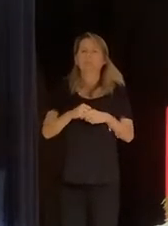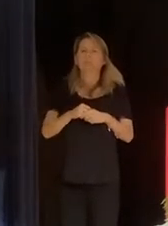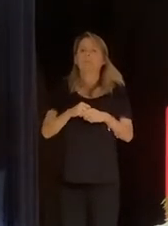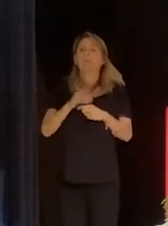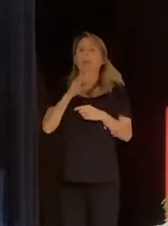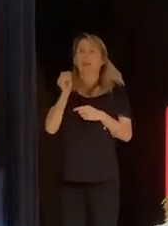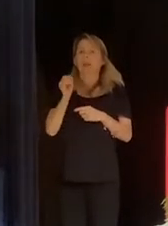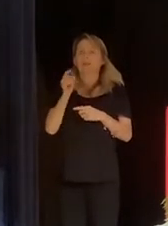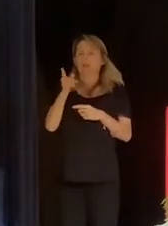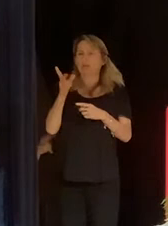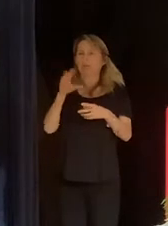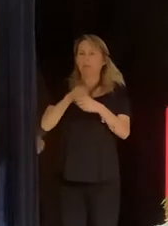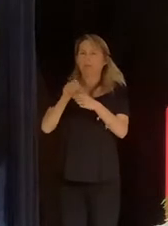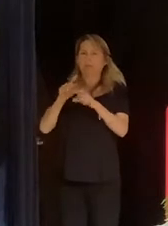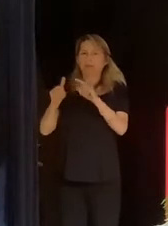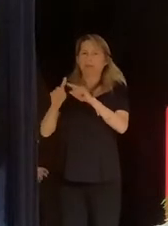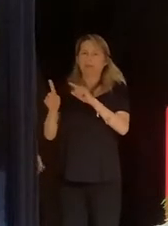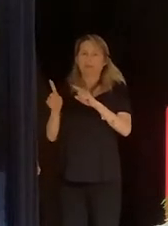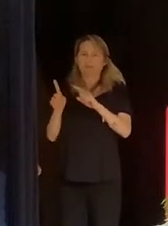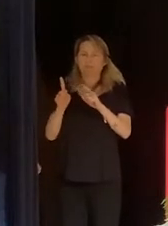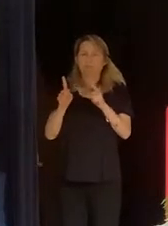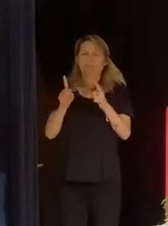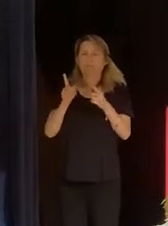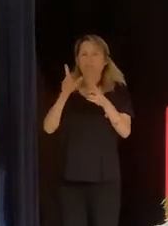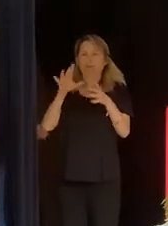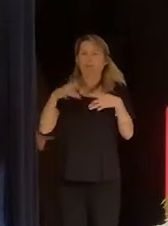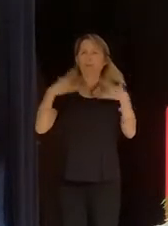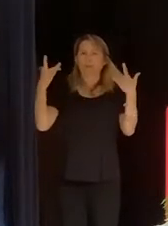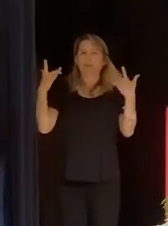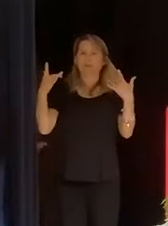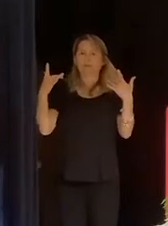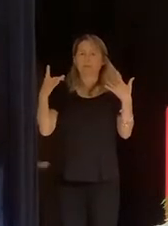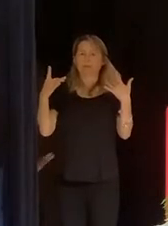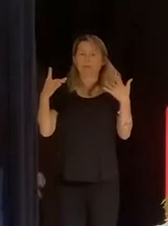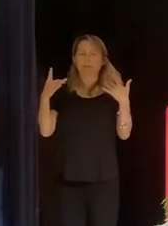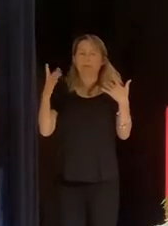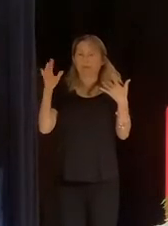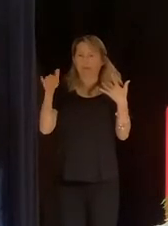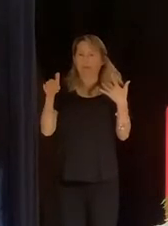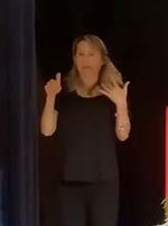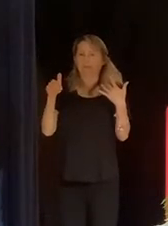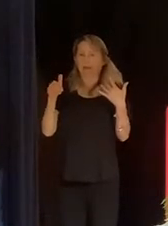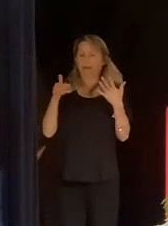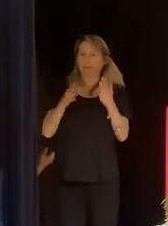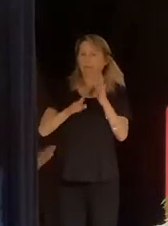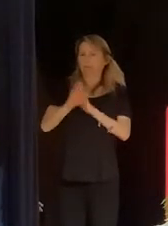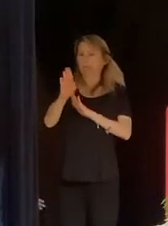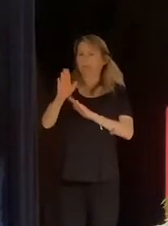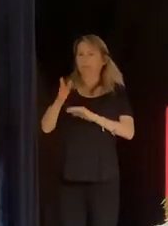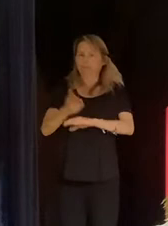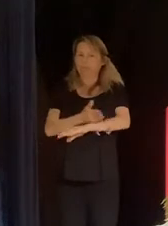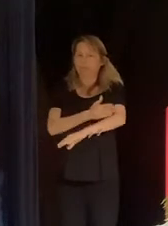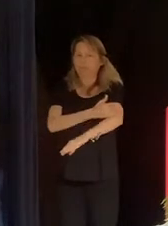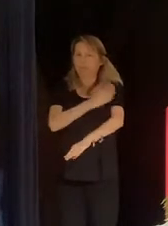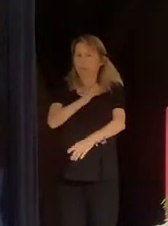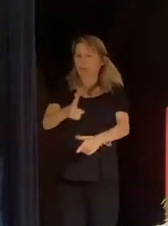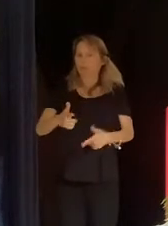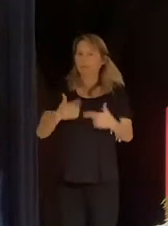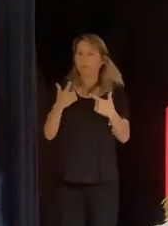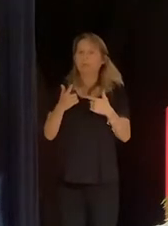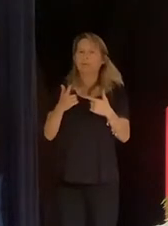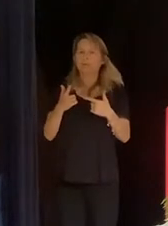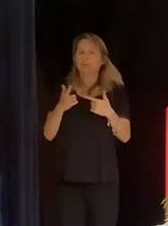diverse contributions over the course of her years at Drury, which in turn has led to much personal growth through her involvement in